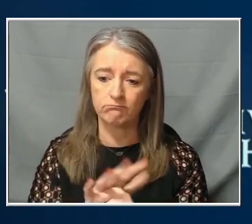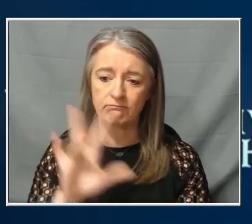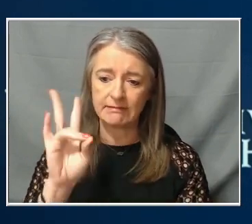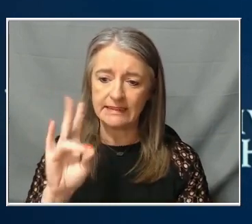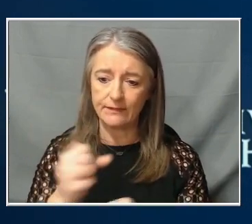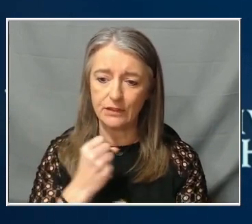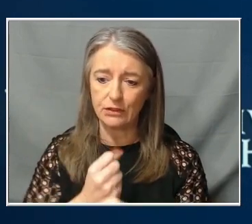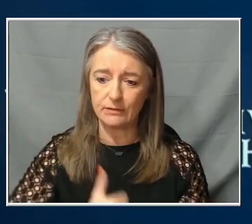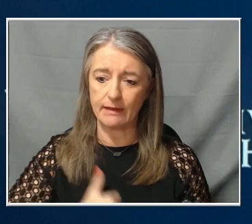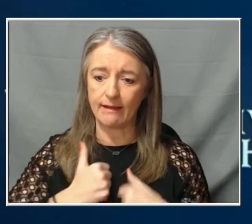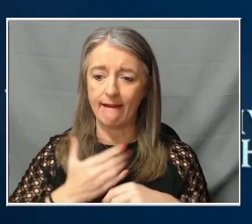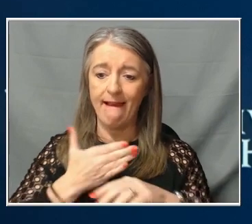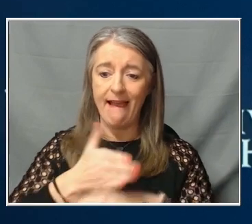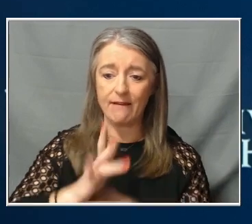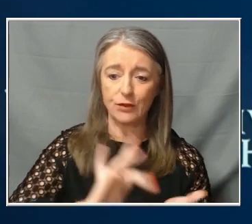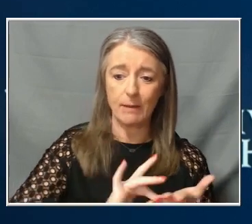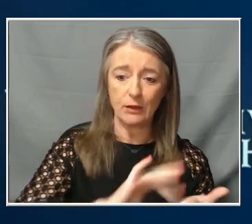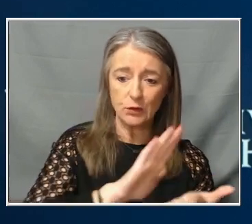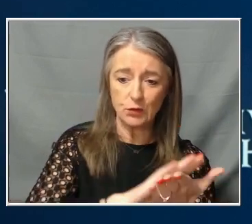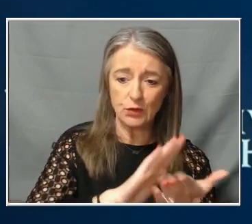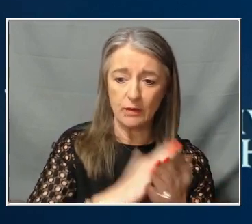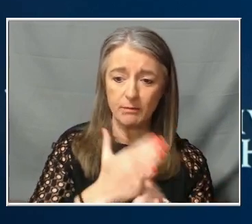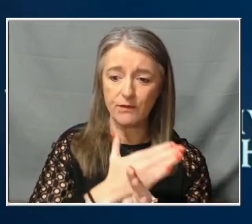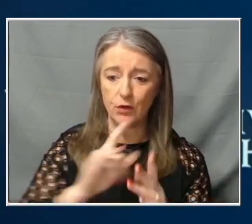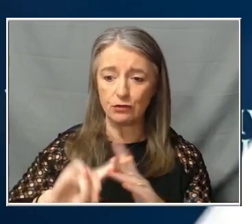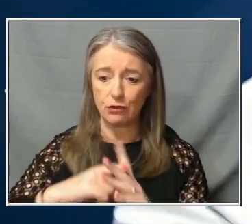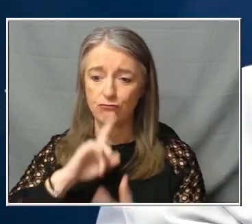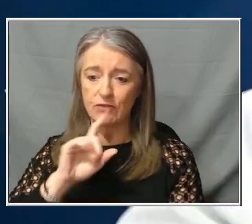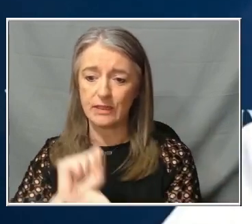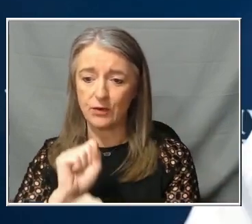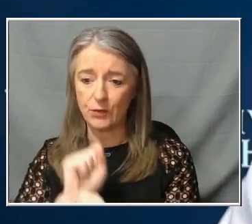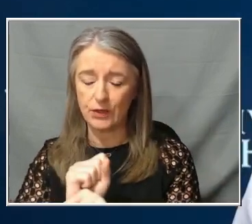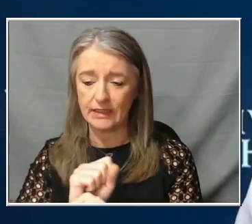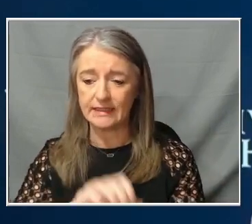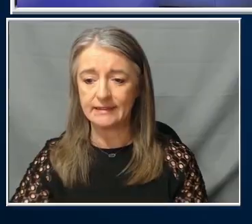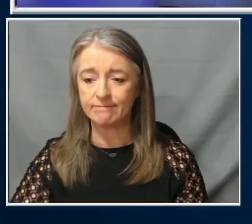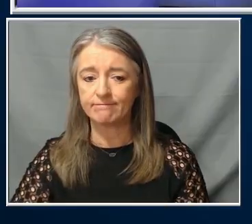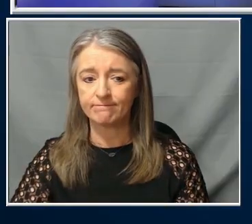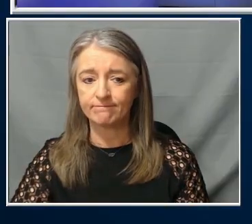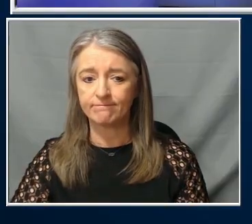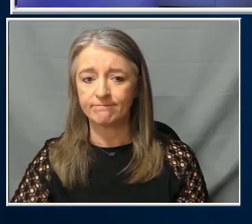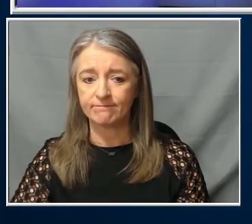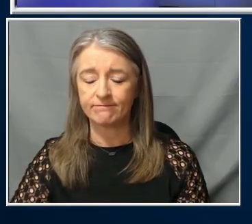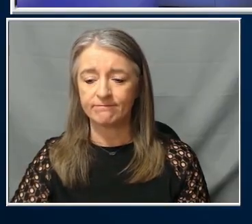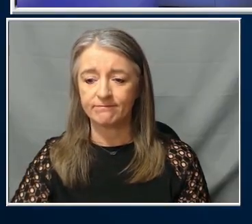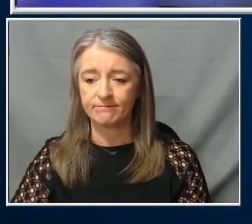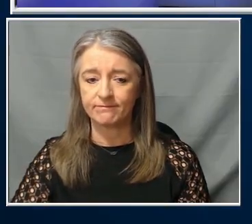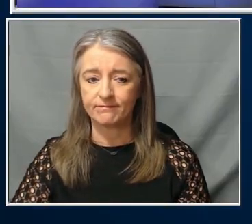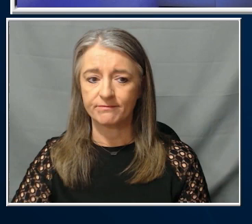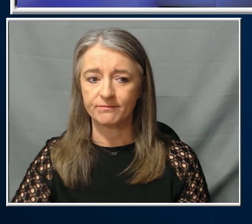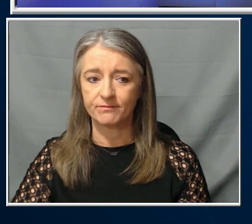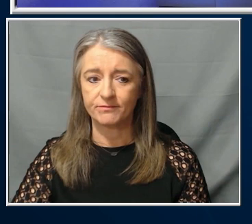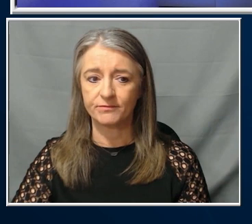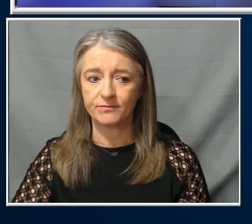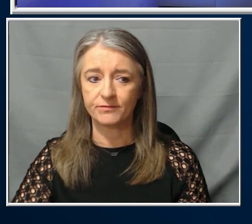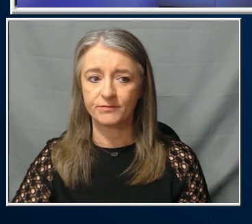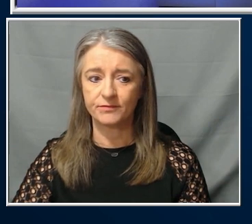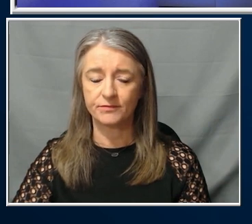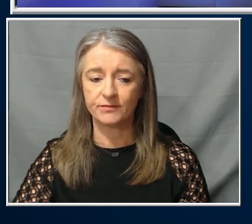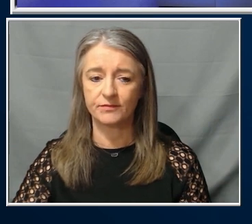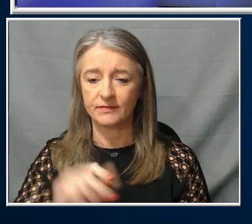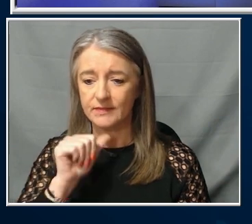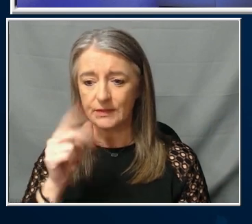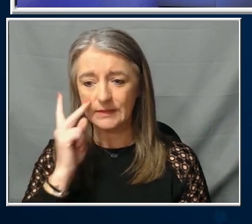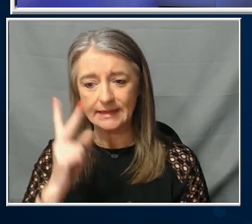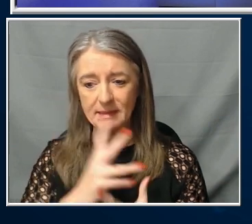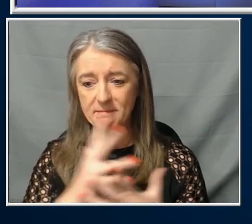life after medical school before I can start really working as a surgeon. We just need a lot more Dr. Paul Cameratas. No. Yeah, a